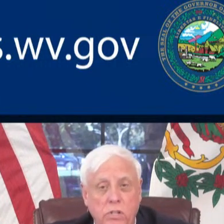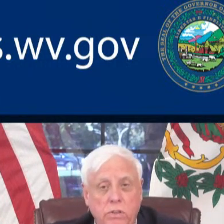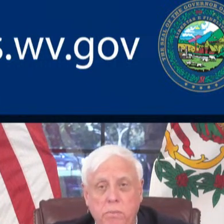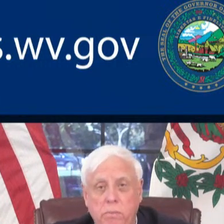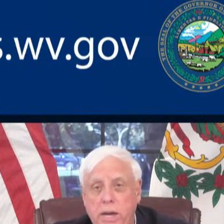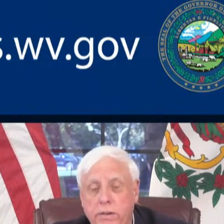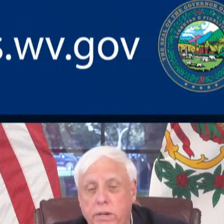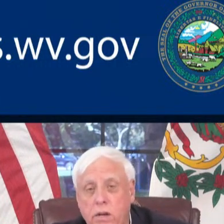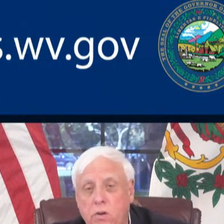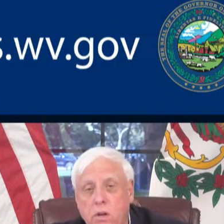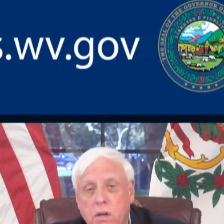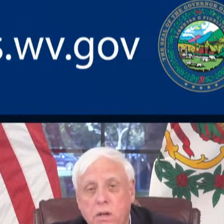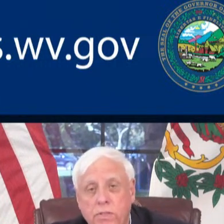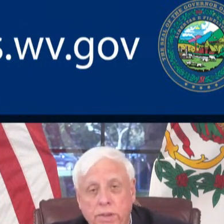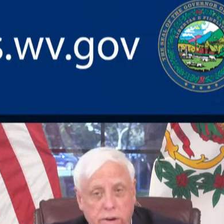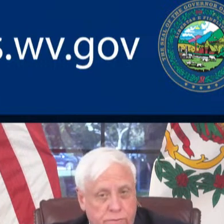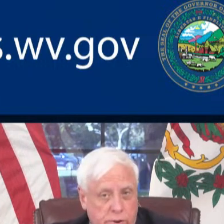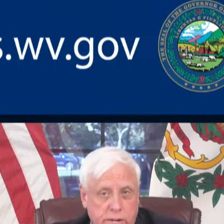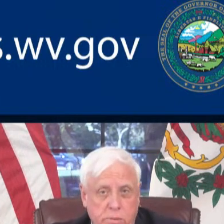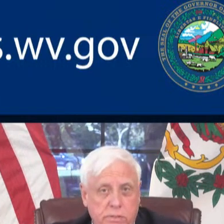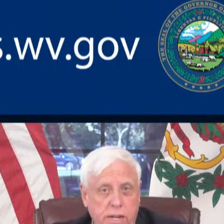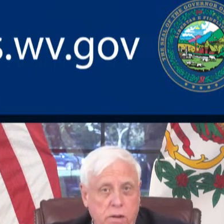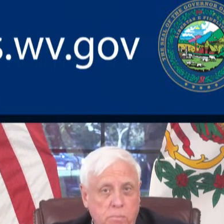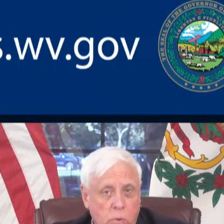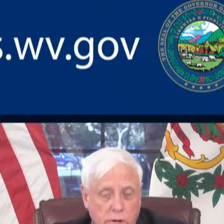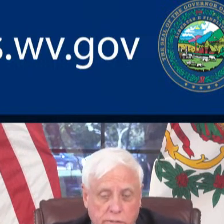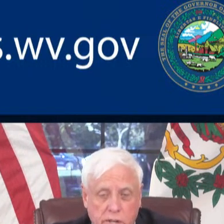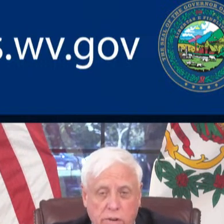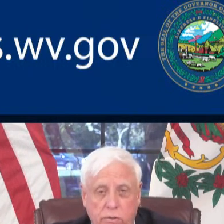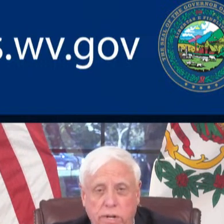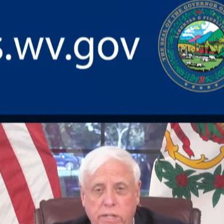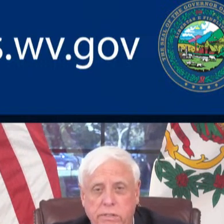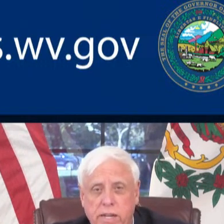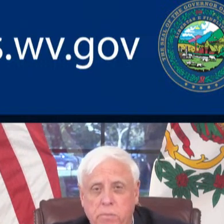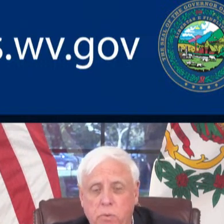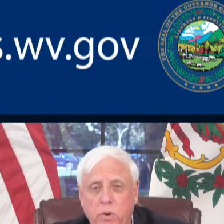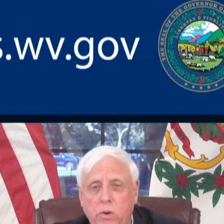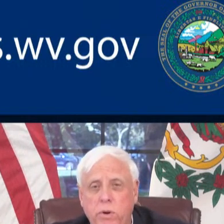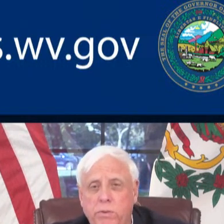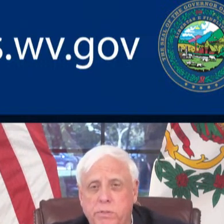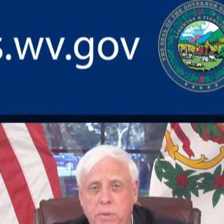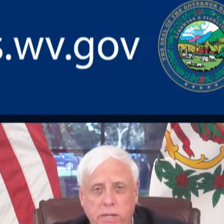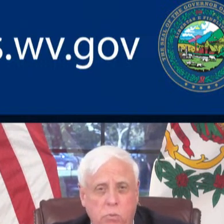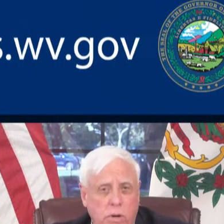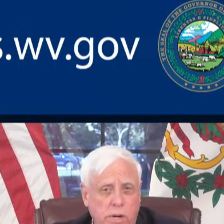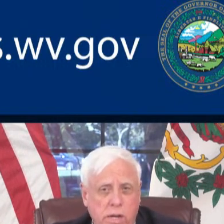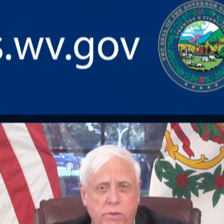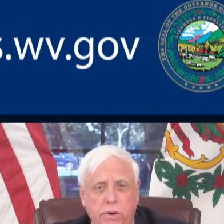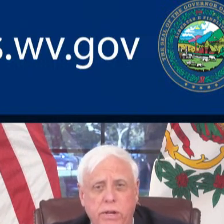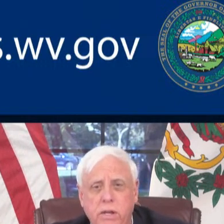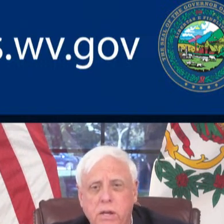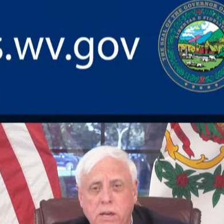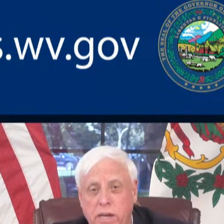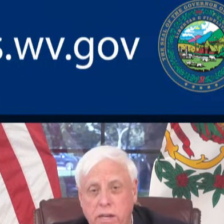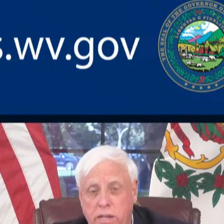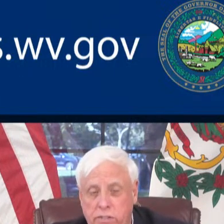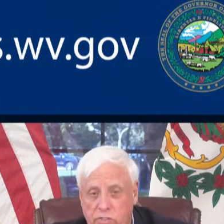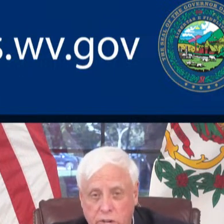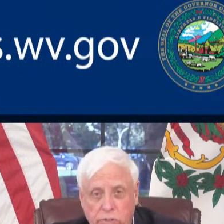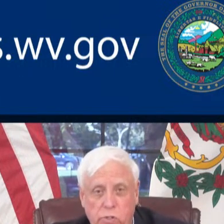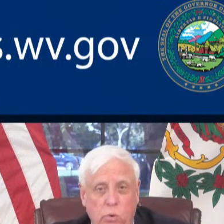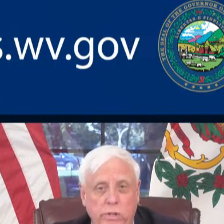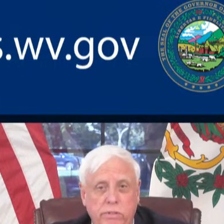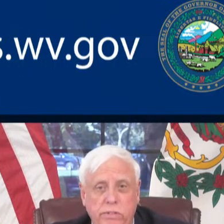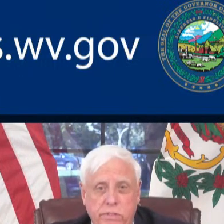talk to them about, their freedoms and how important this country is and how important that we respect one another, and it's